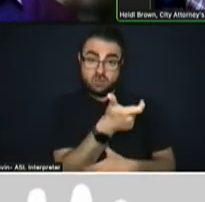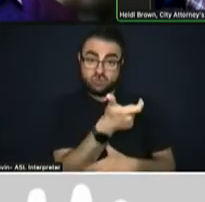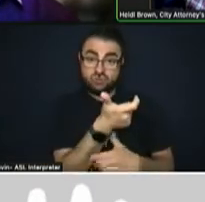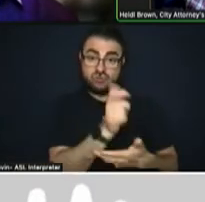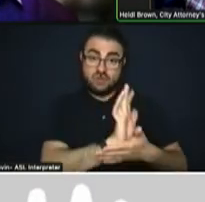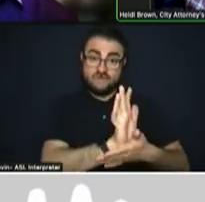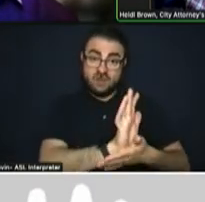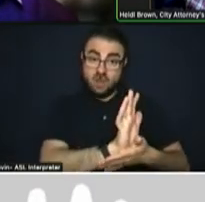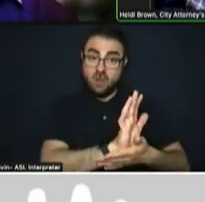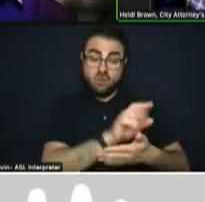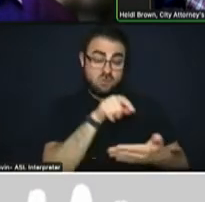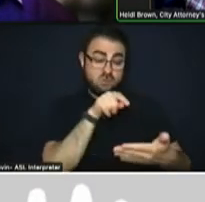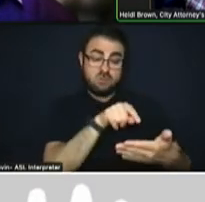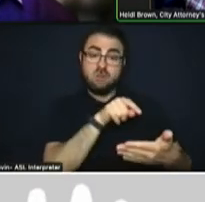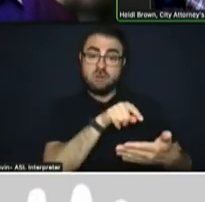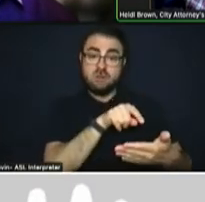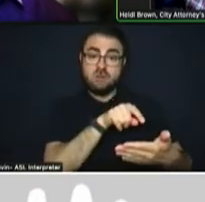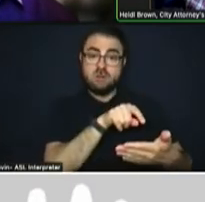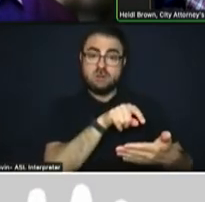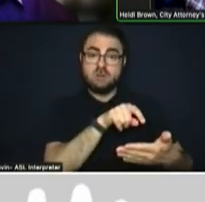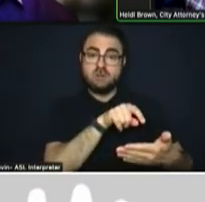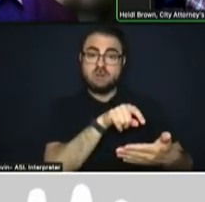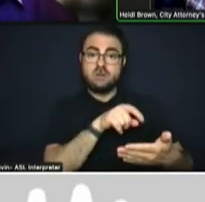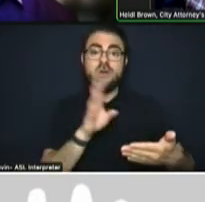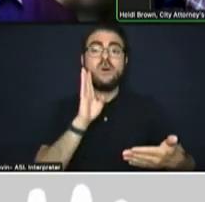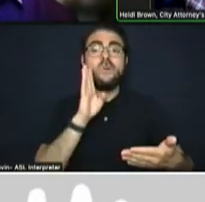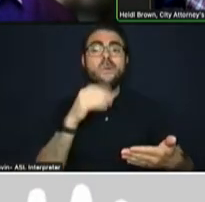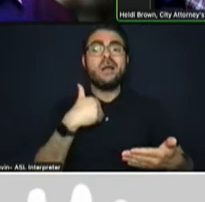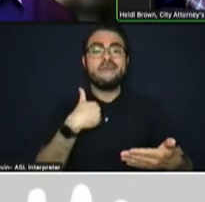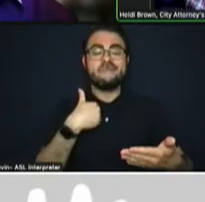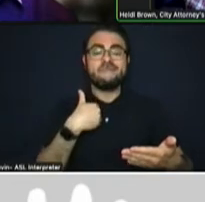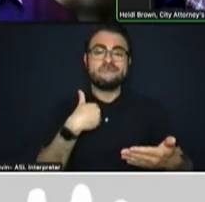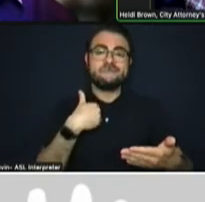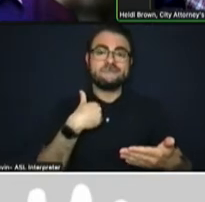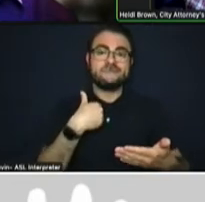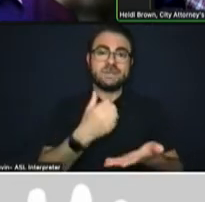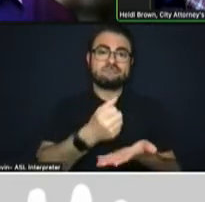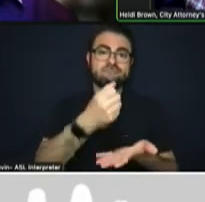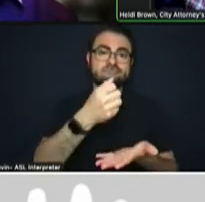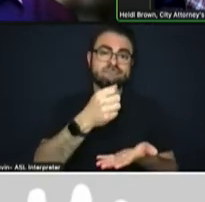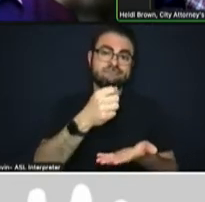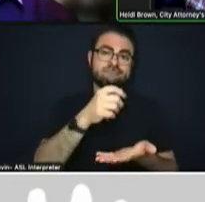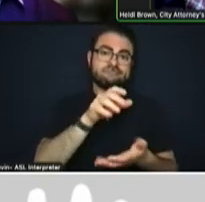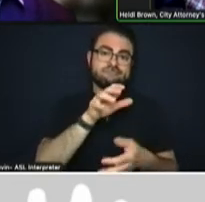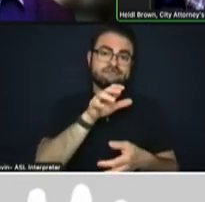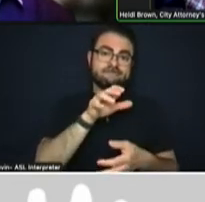there will be a capturing of that access. So